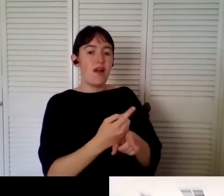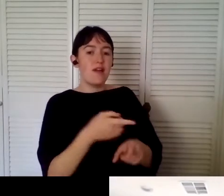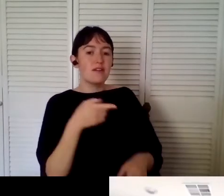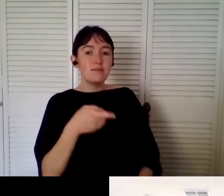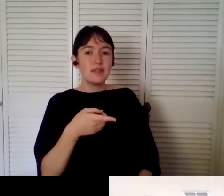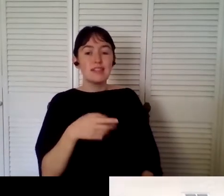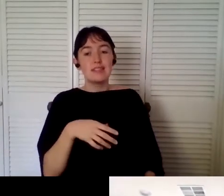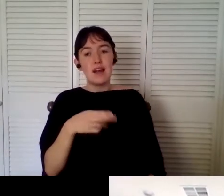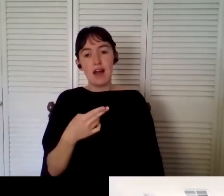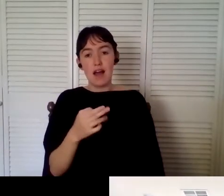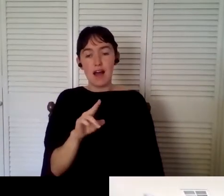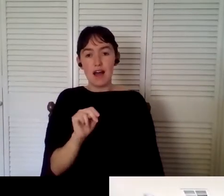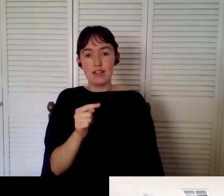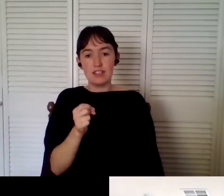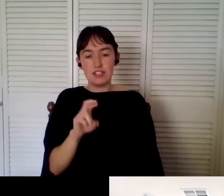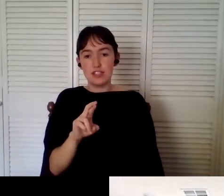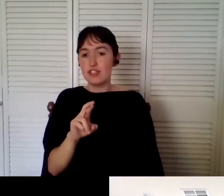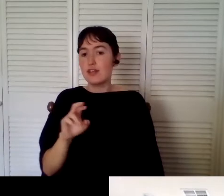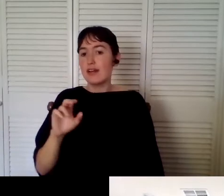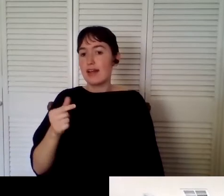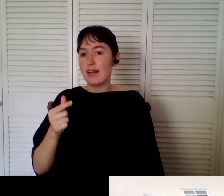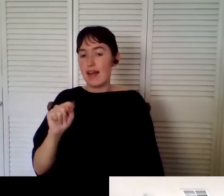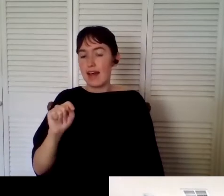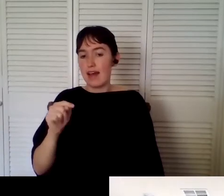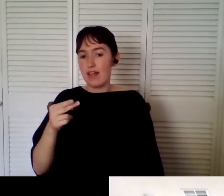transition to the bow and arrow throughout history around the world